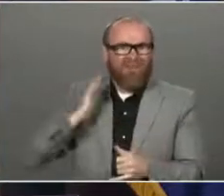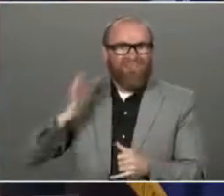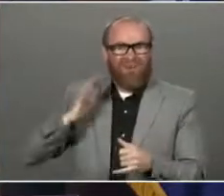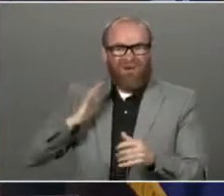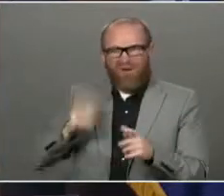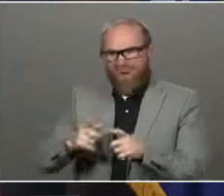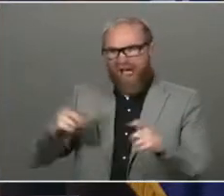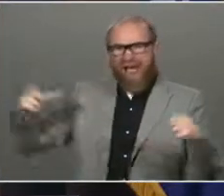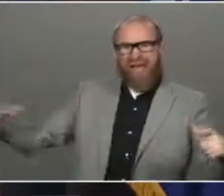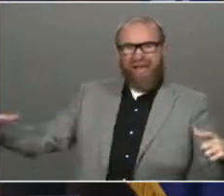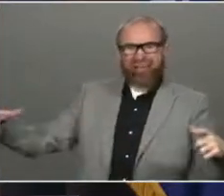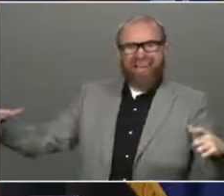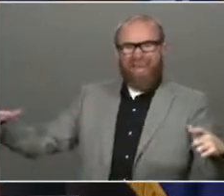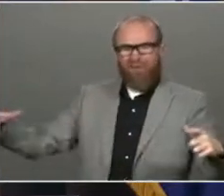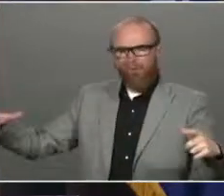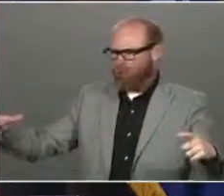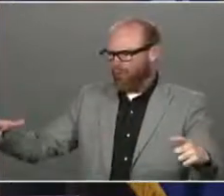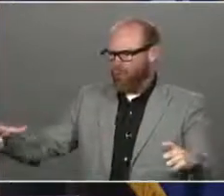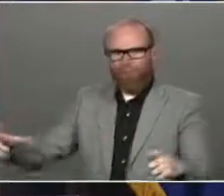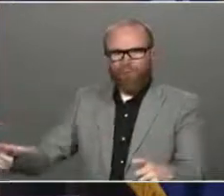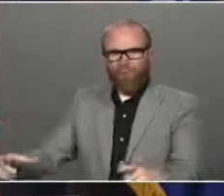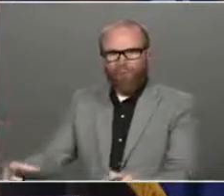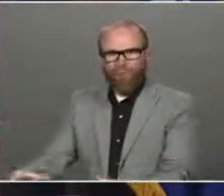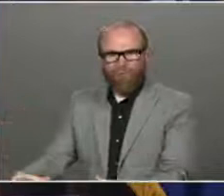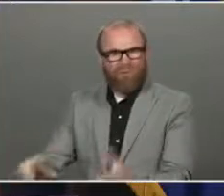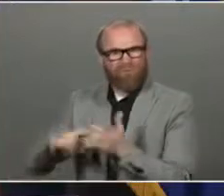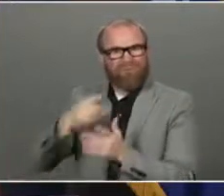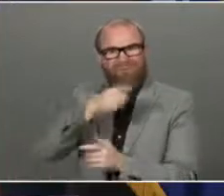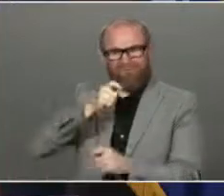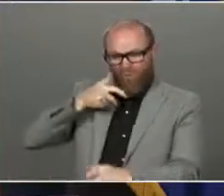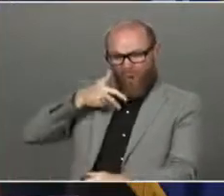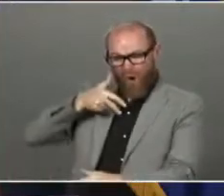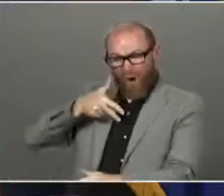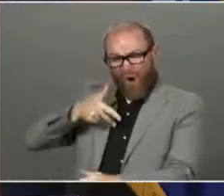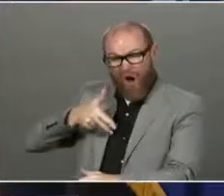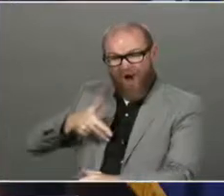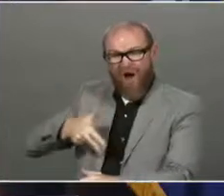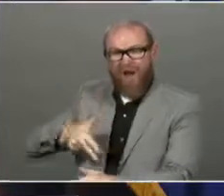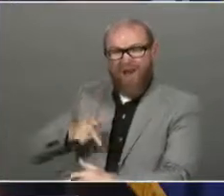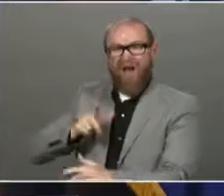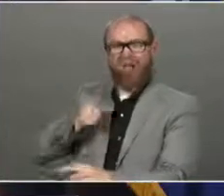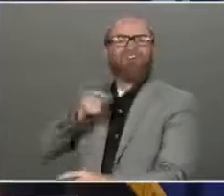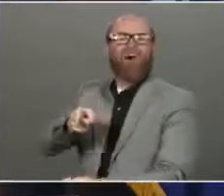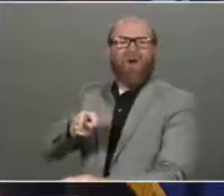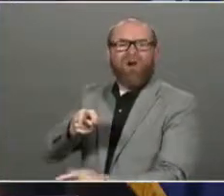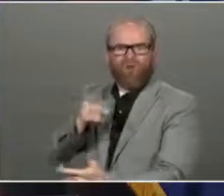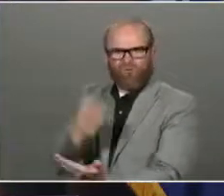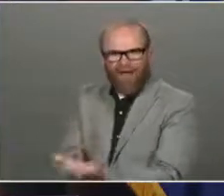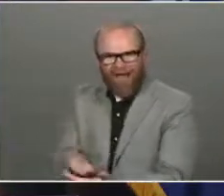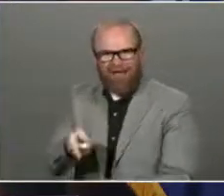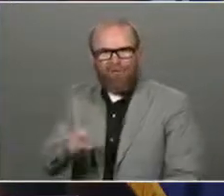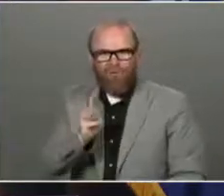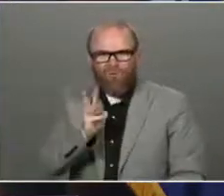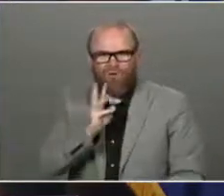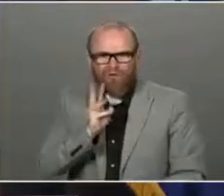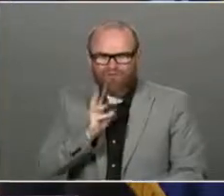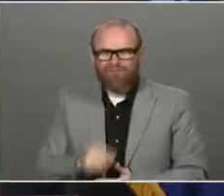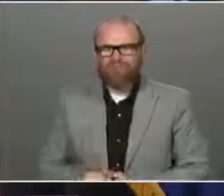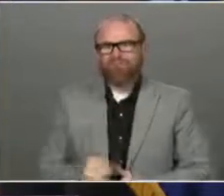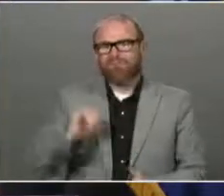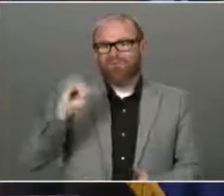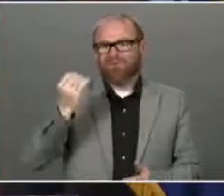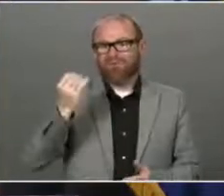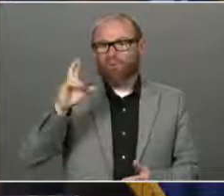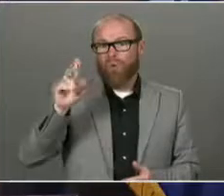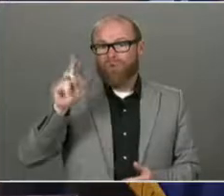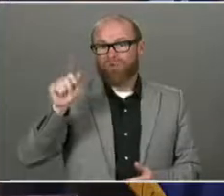receded so much that it's a fair hike just to reach the water. And sadly, Jorgensen is one of our